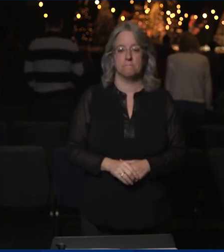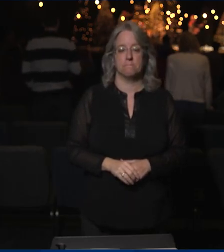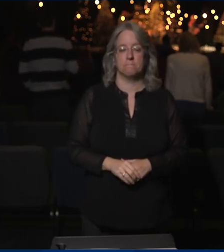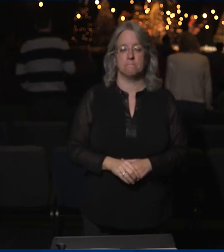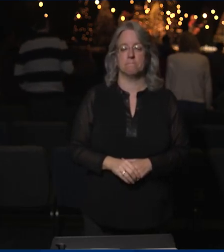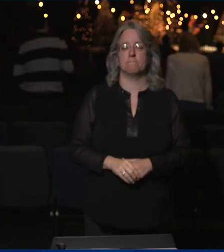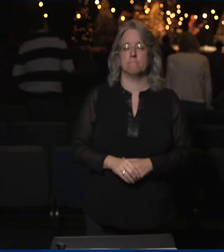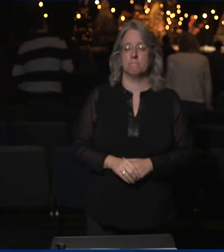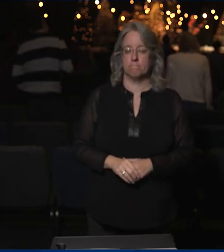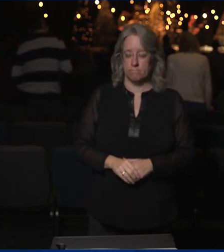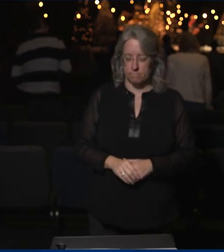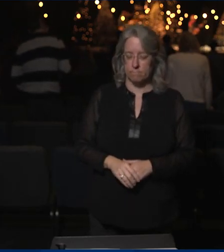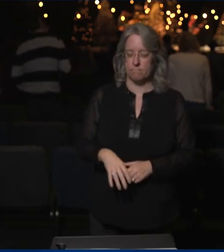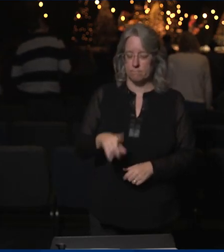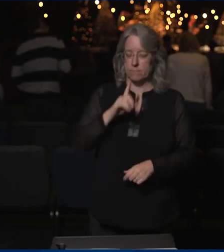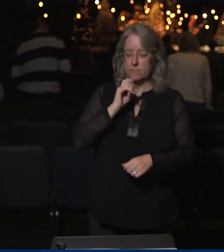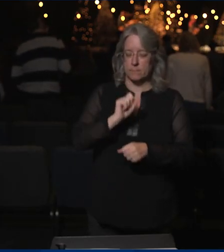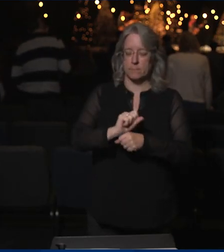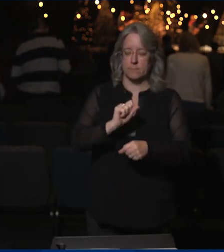The same